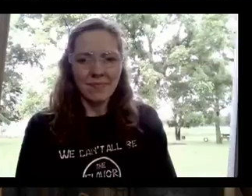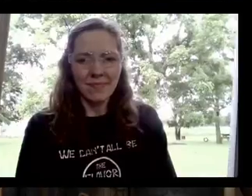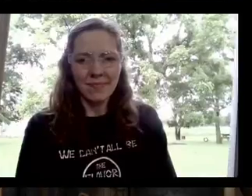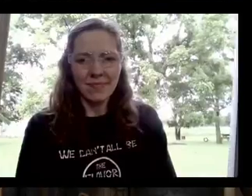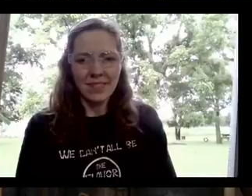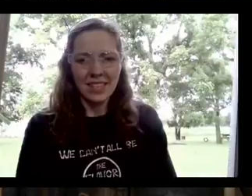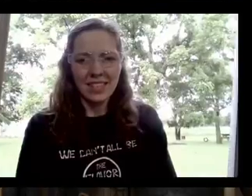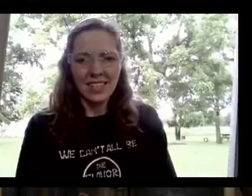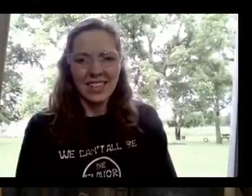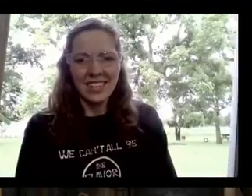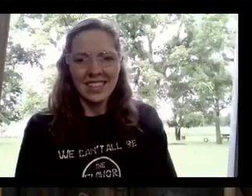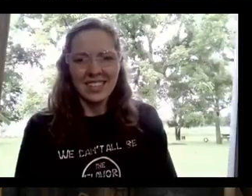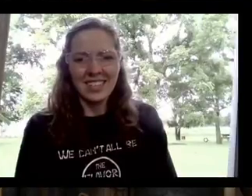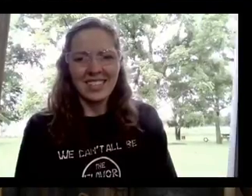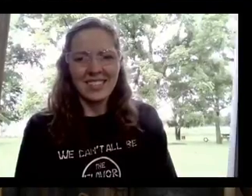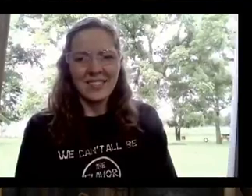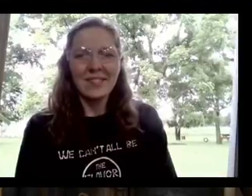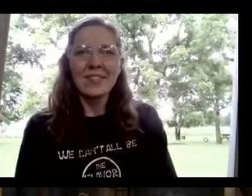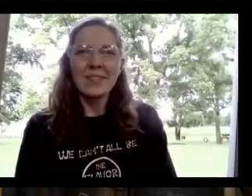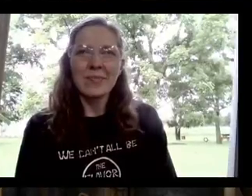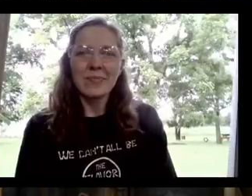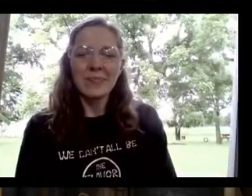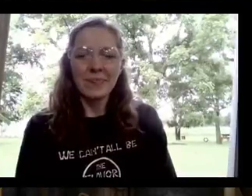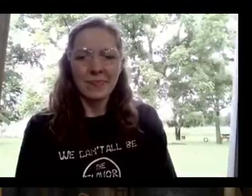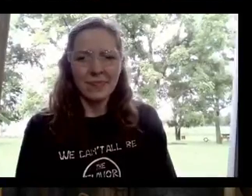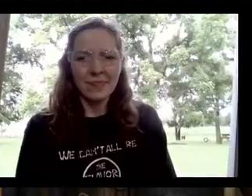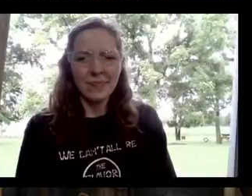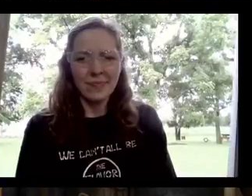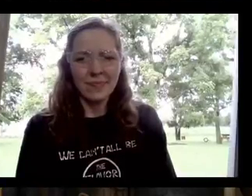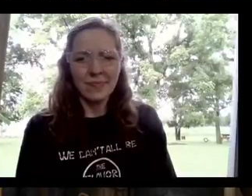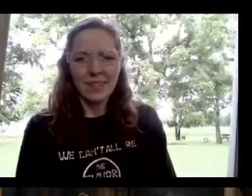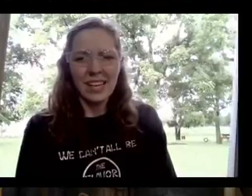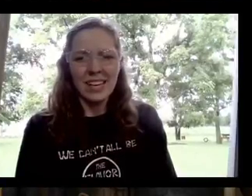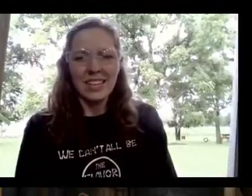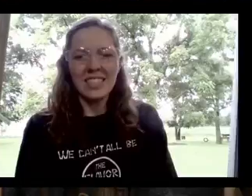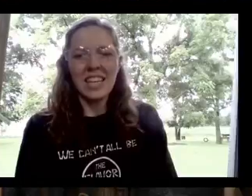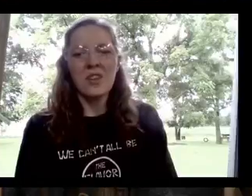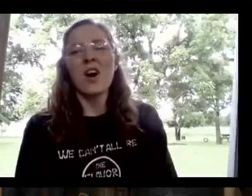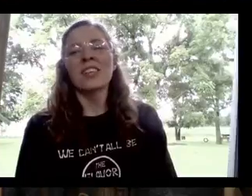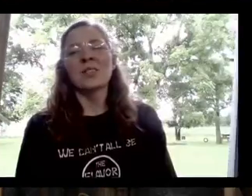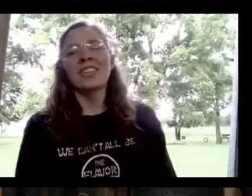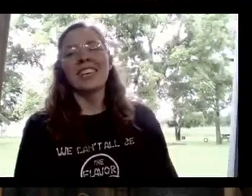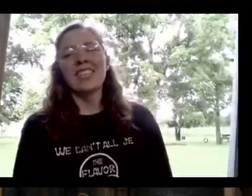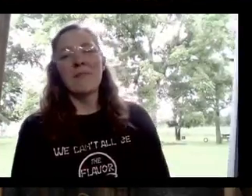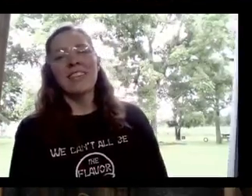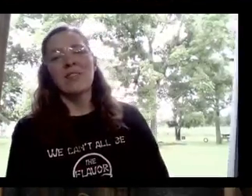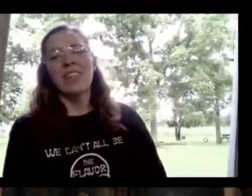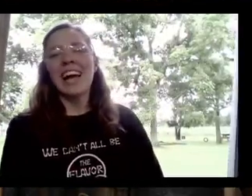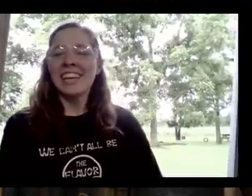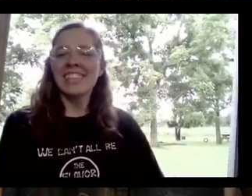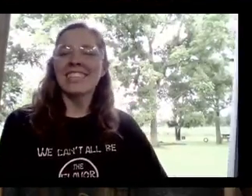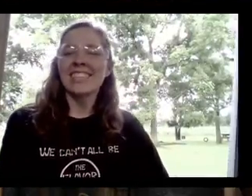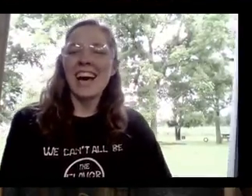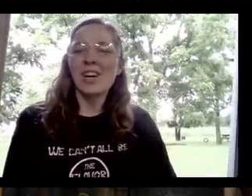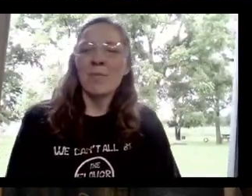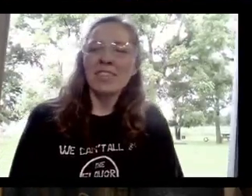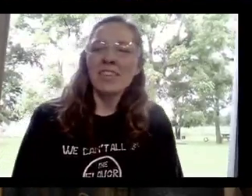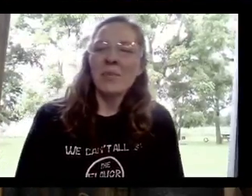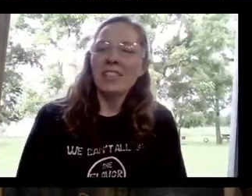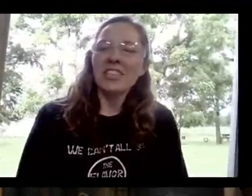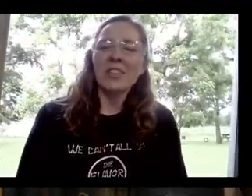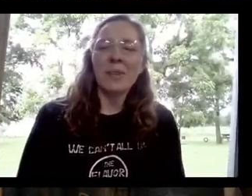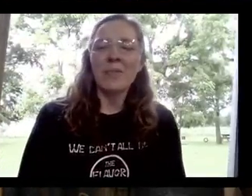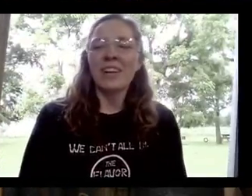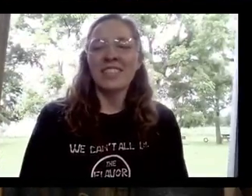here. I want it nice and cooking. Dan Roswood says, I've been liking this style,